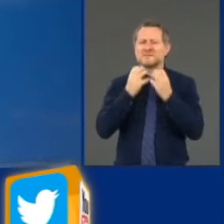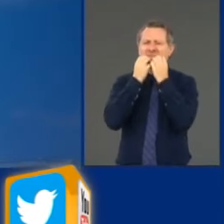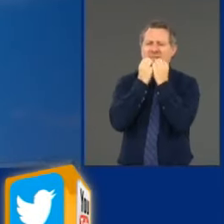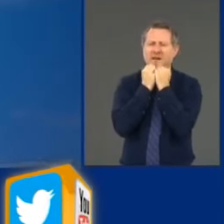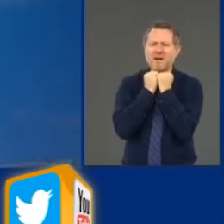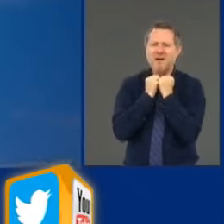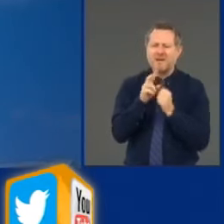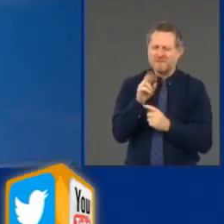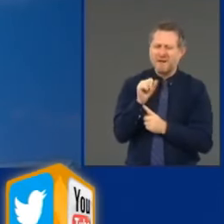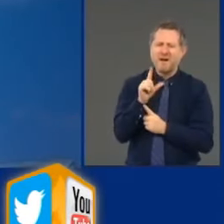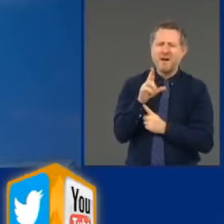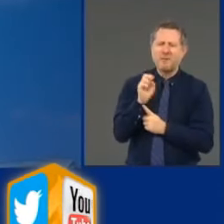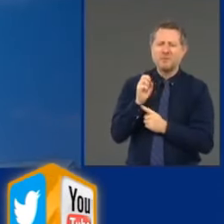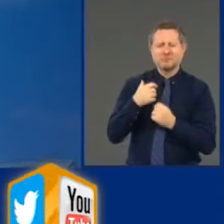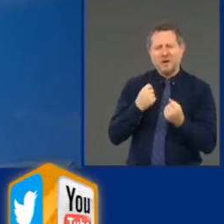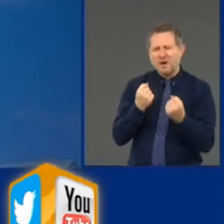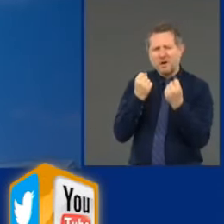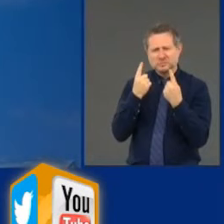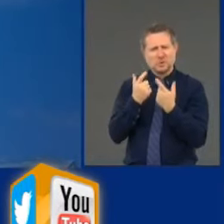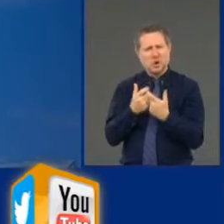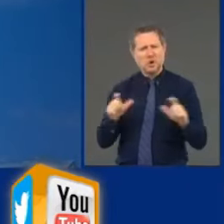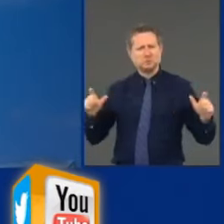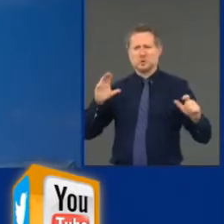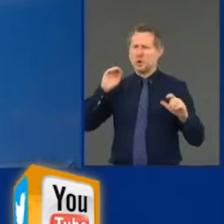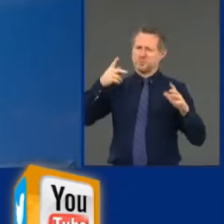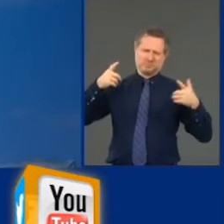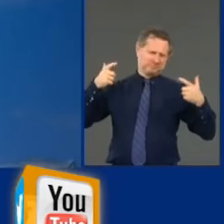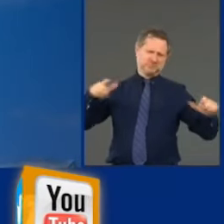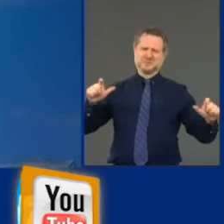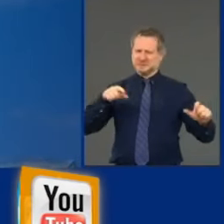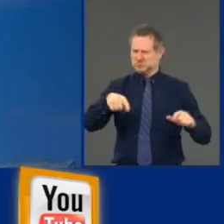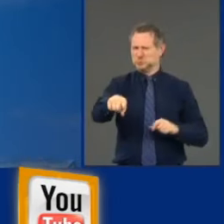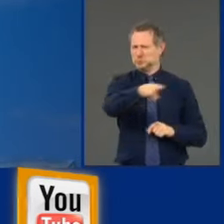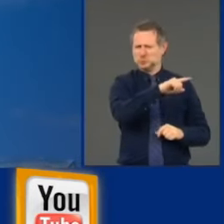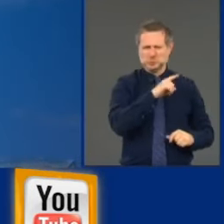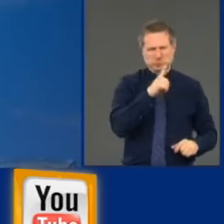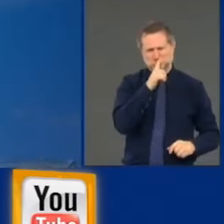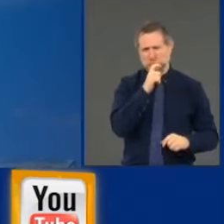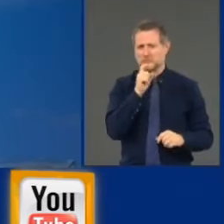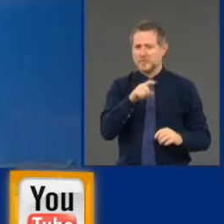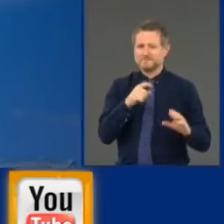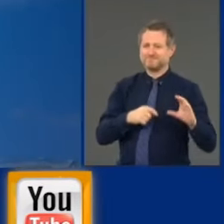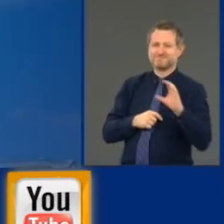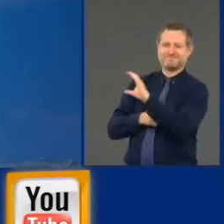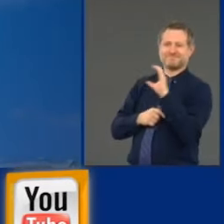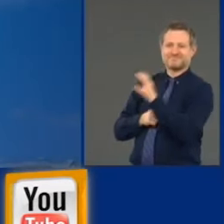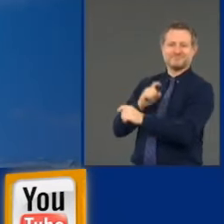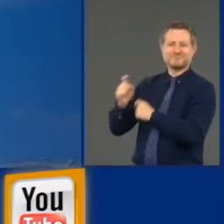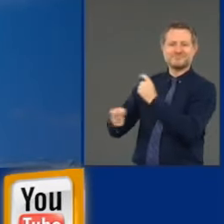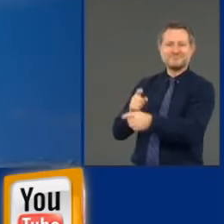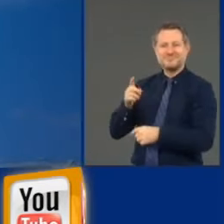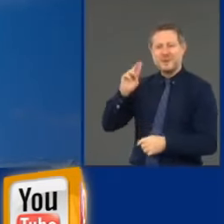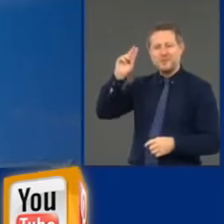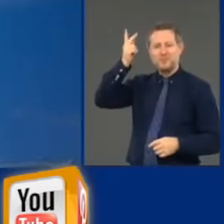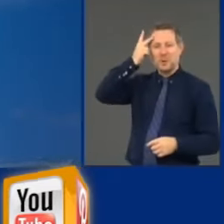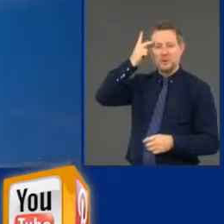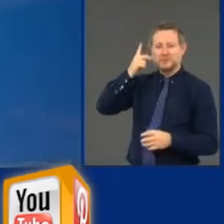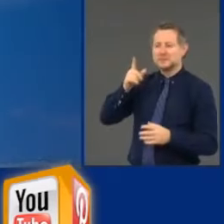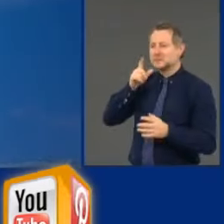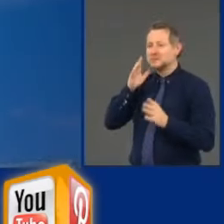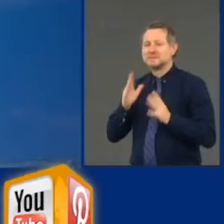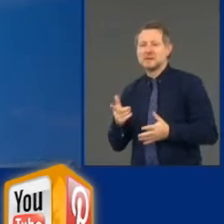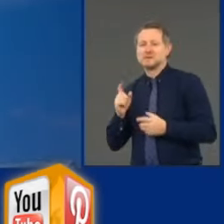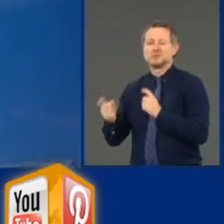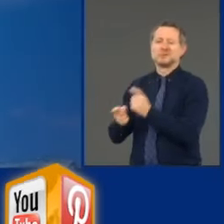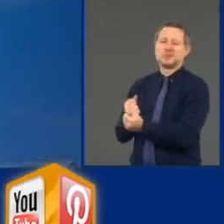large corporations are the ones who fund the political accounts of these elected officials. But let them remember